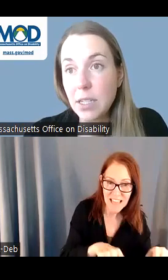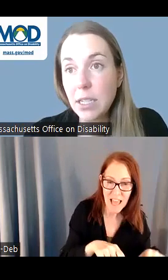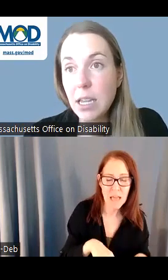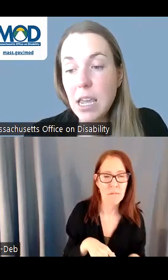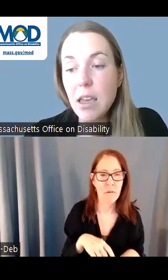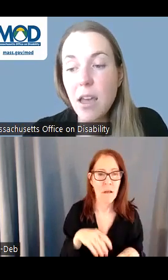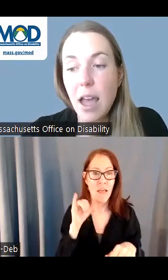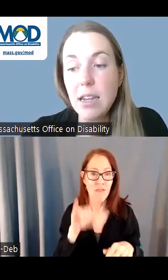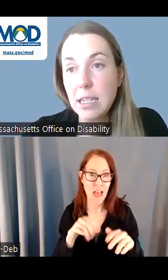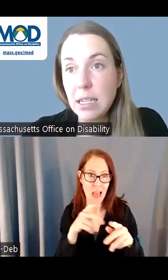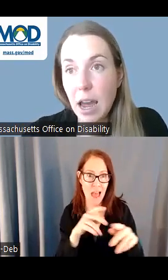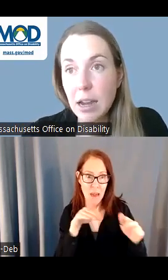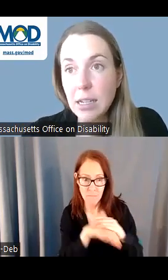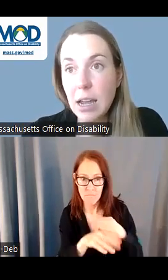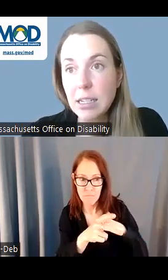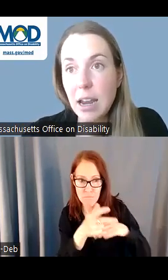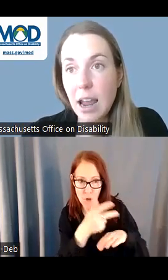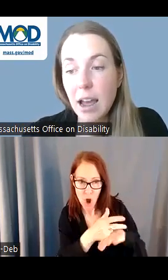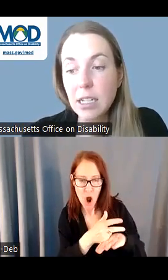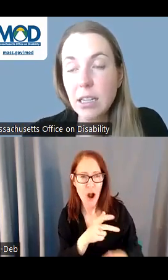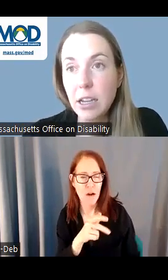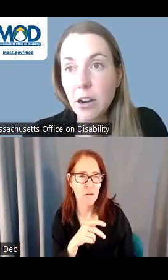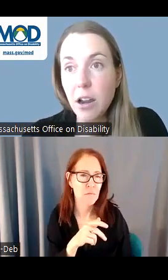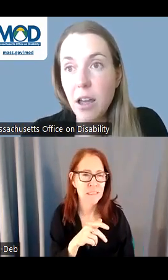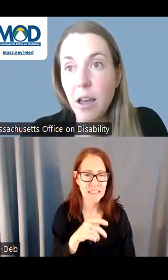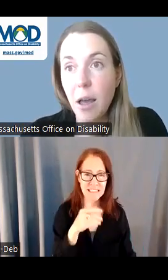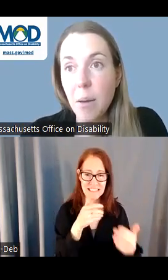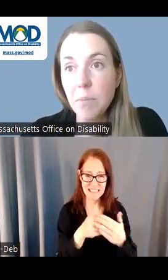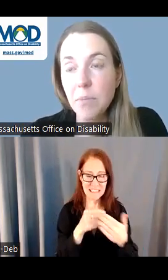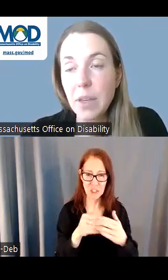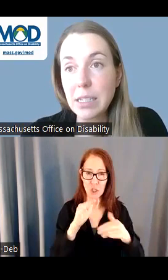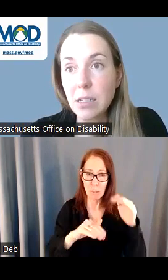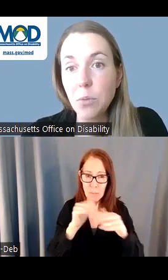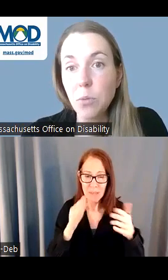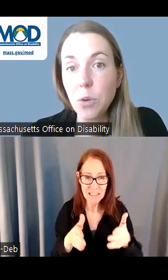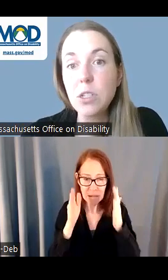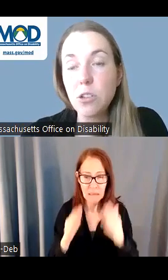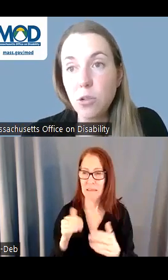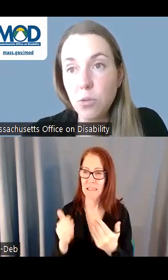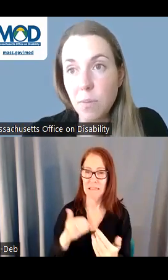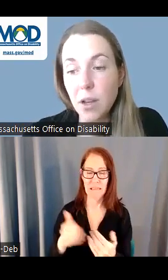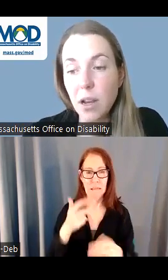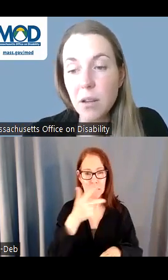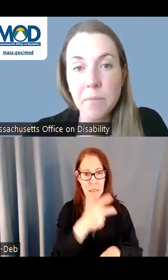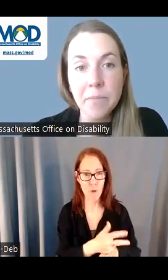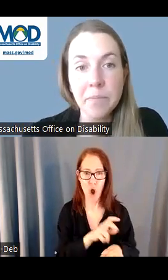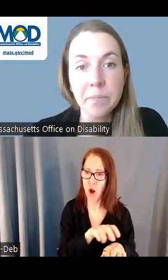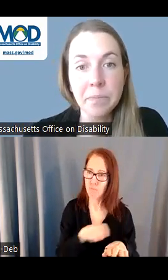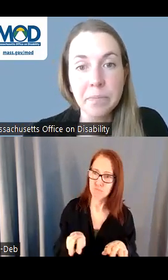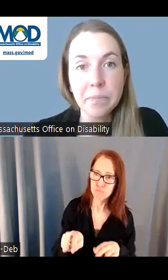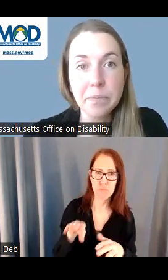to the facility and easy to access, and has clear accessible routes to the building.